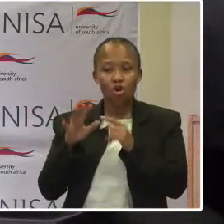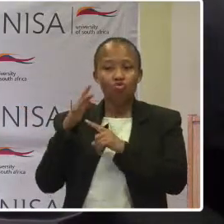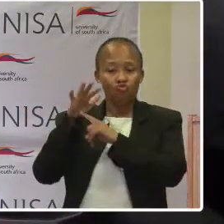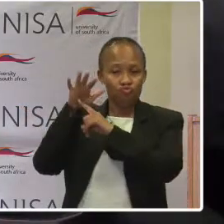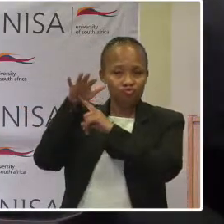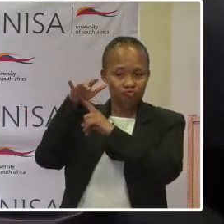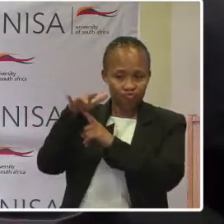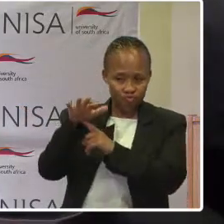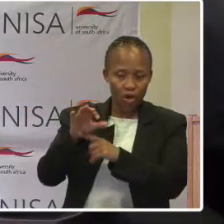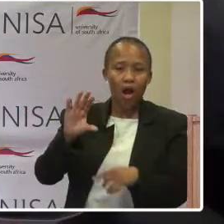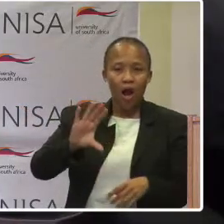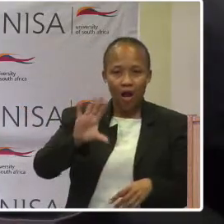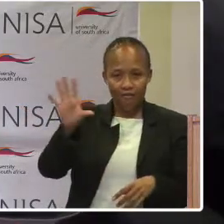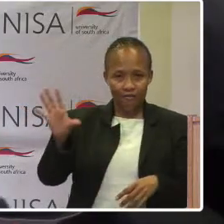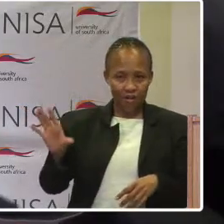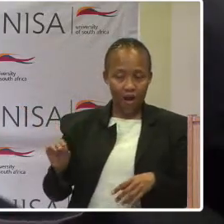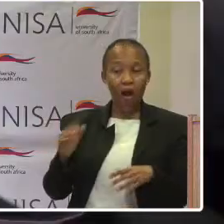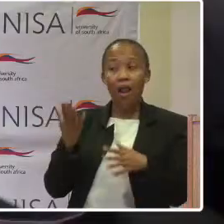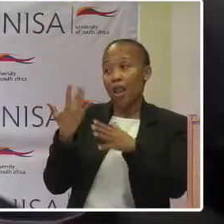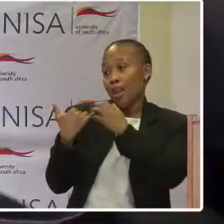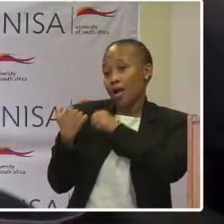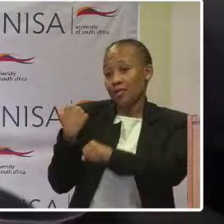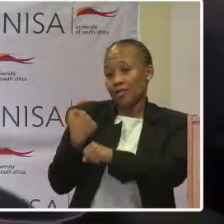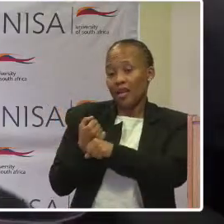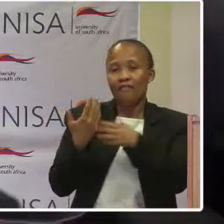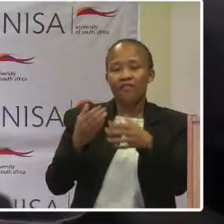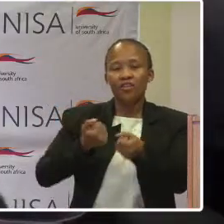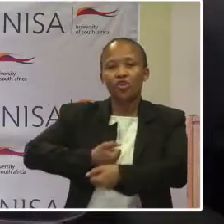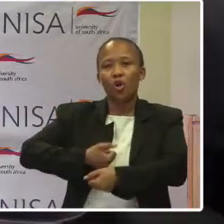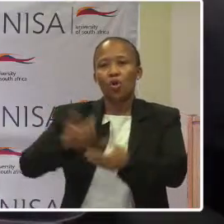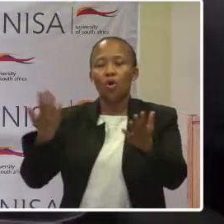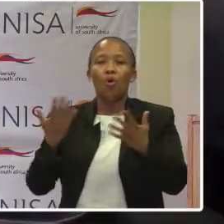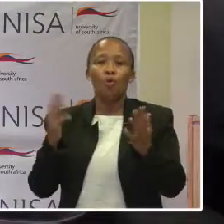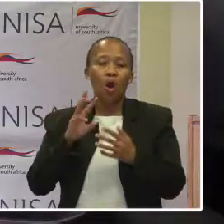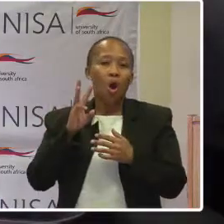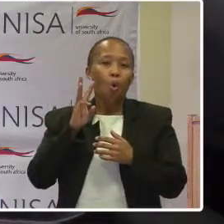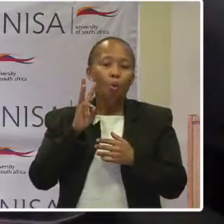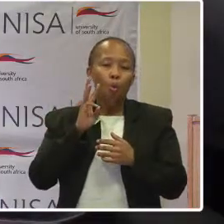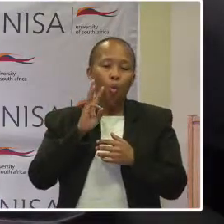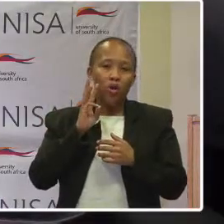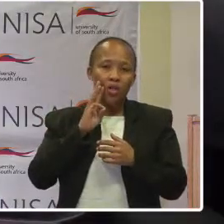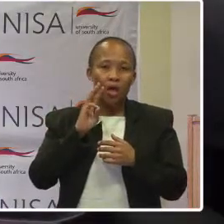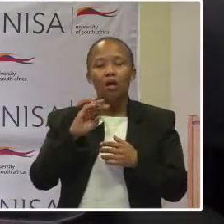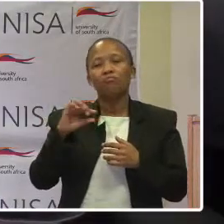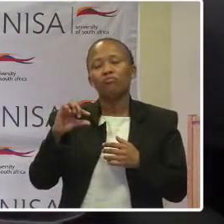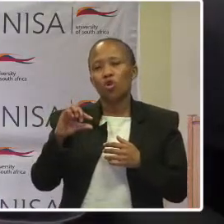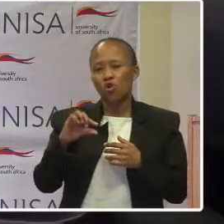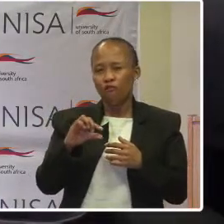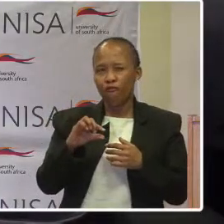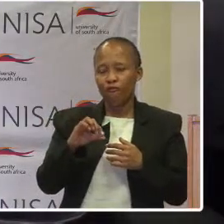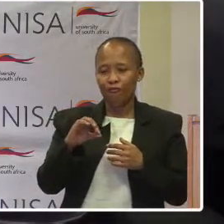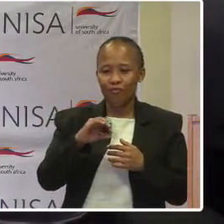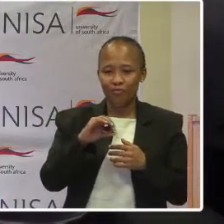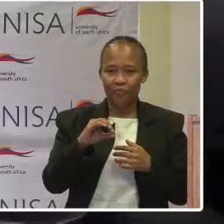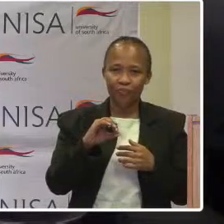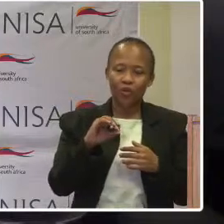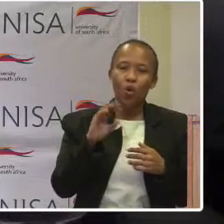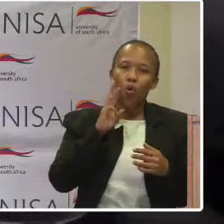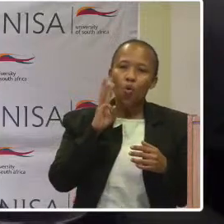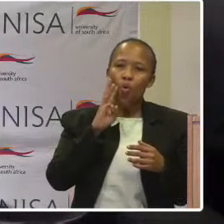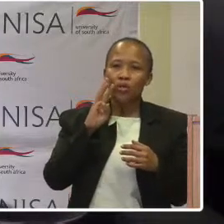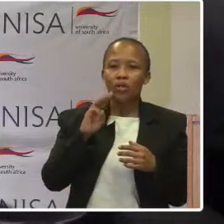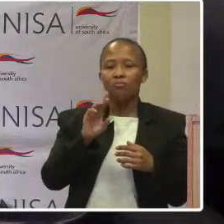was launched last year here in Waterloo. You know, I was also part of that